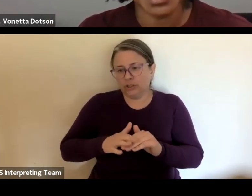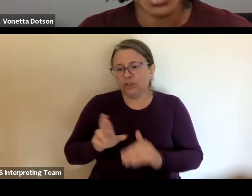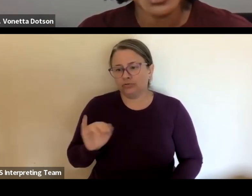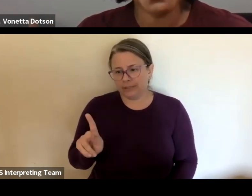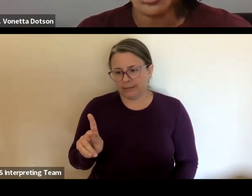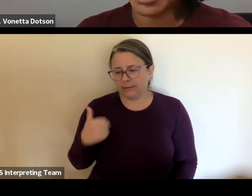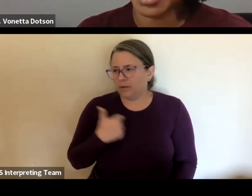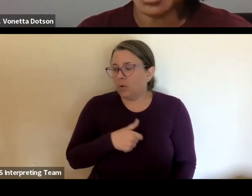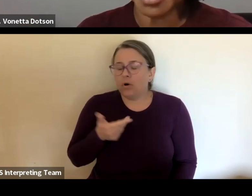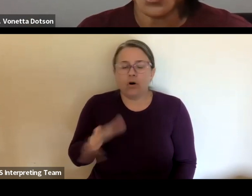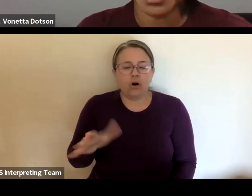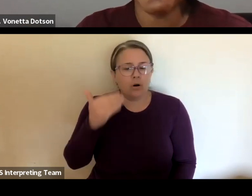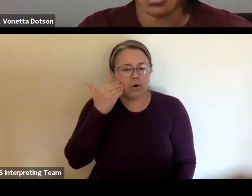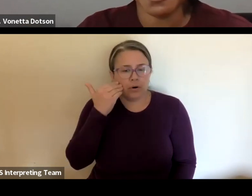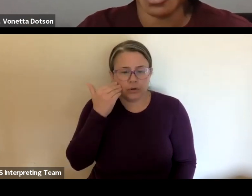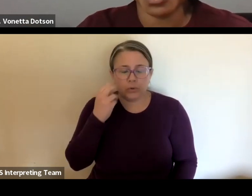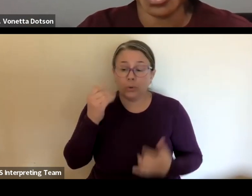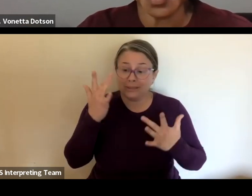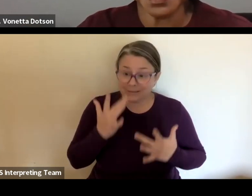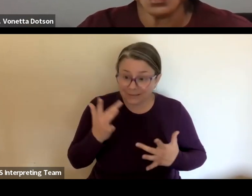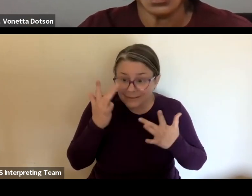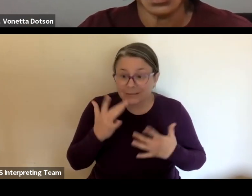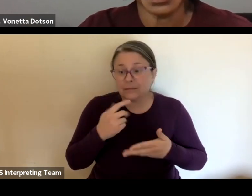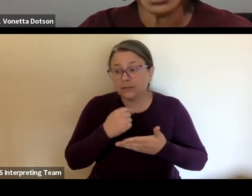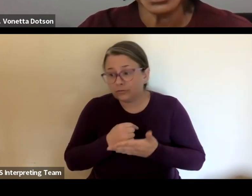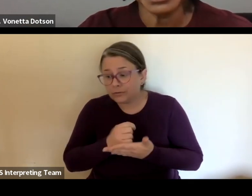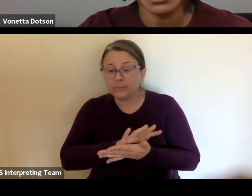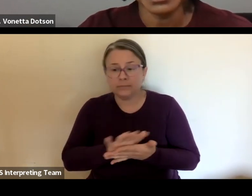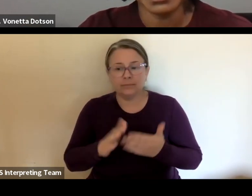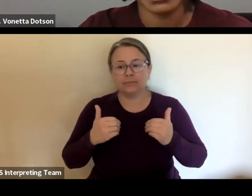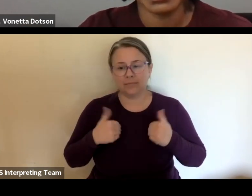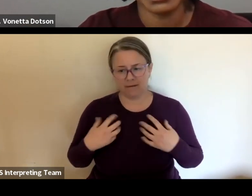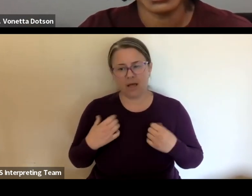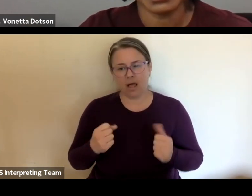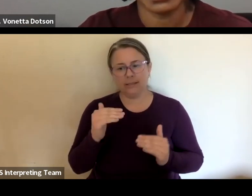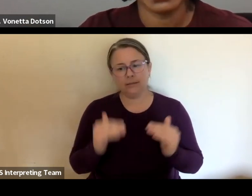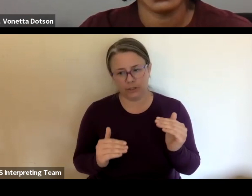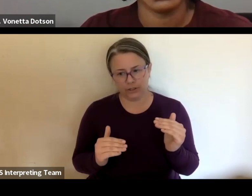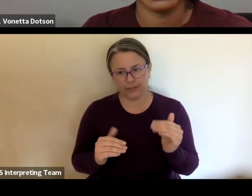for depression and dementia is much higher in a very vulnerable group.